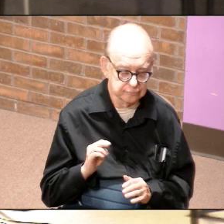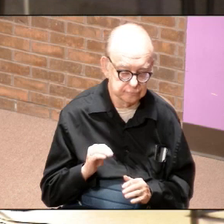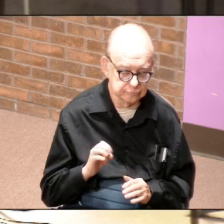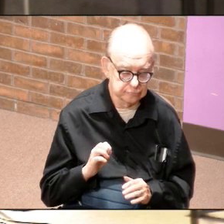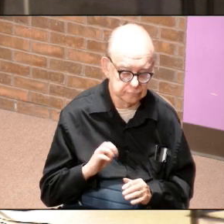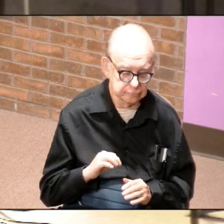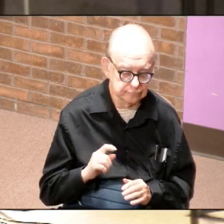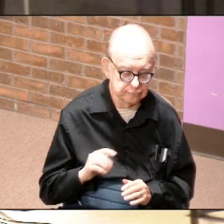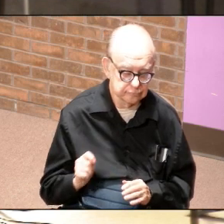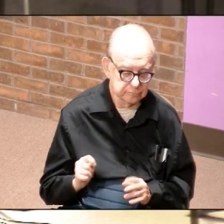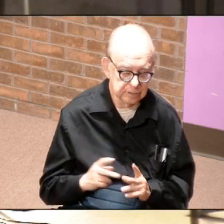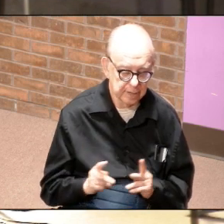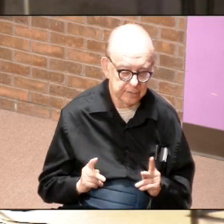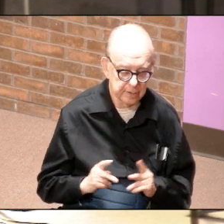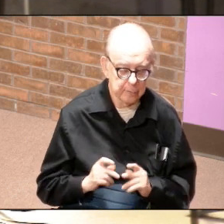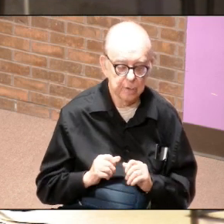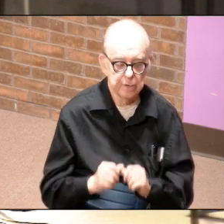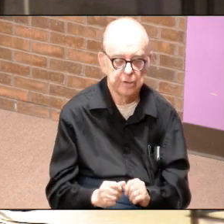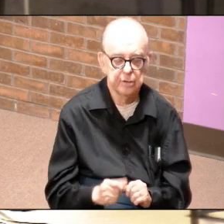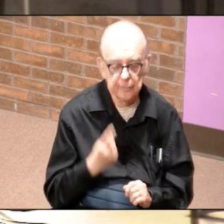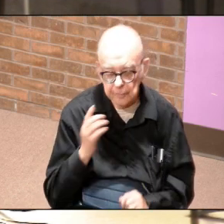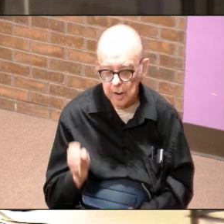forever. Look,